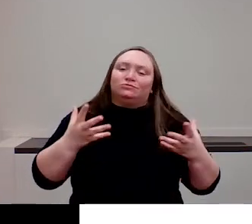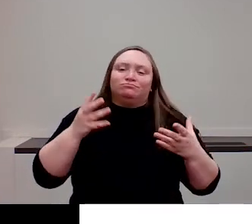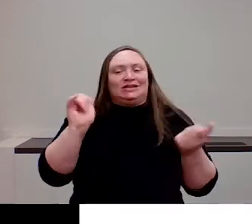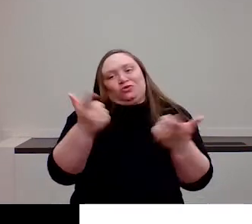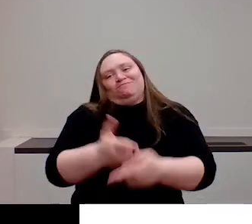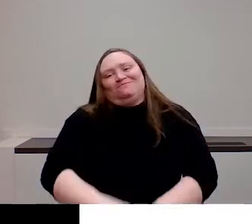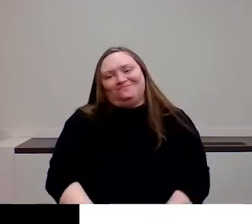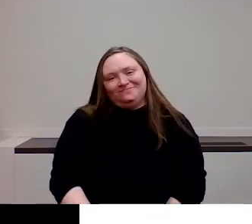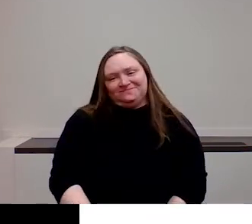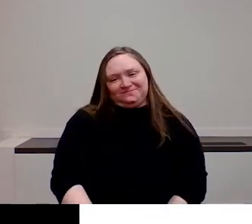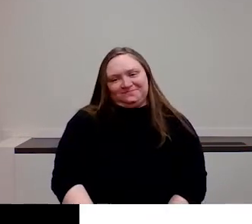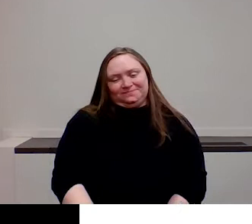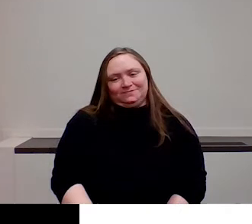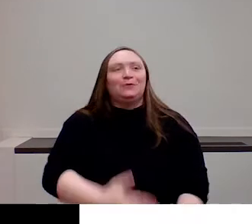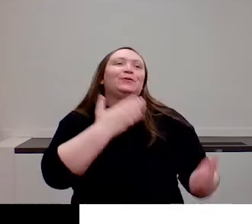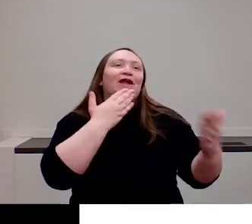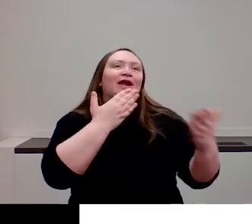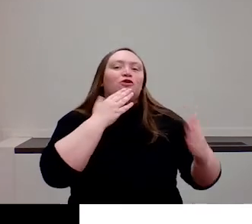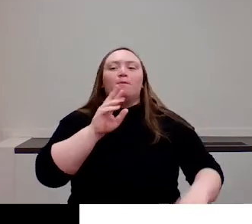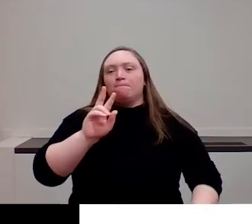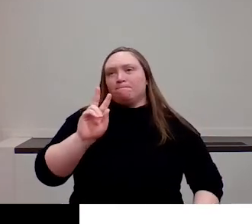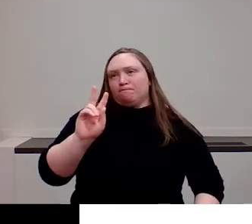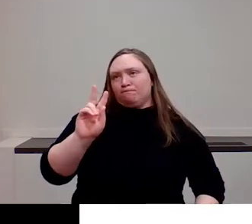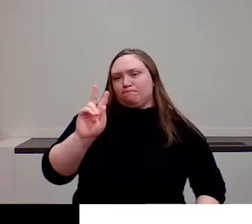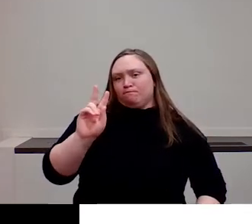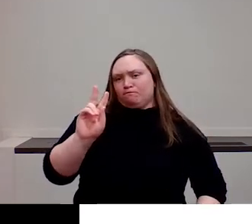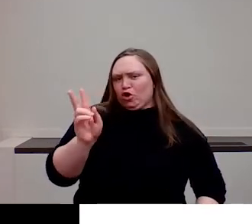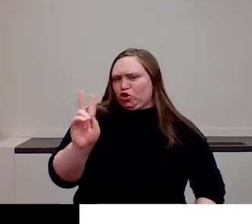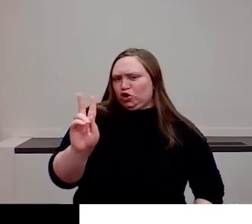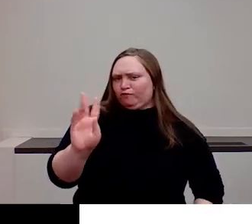have. Thank you. Ms. Barnes.